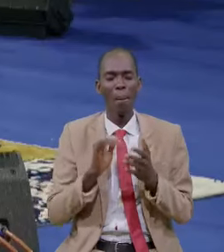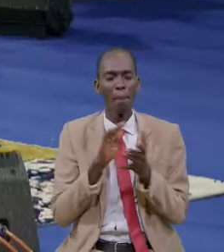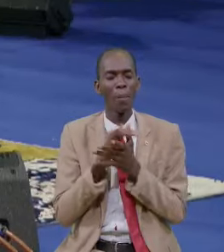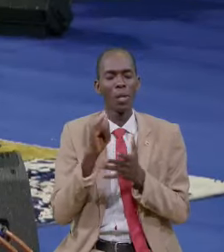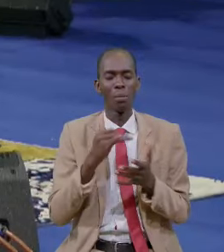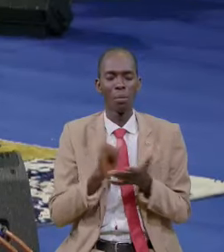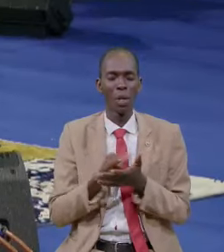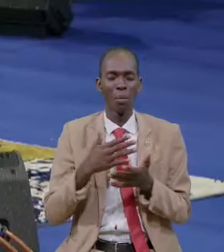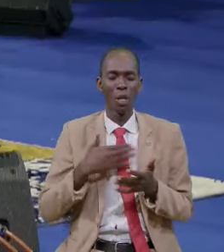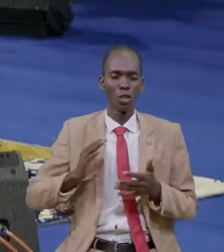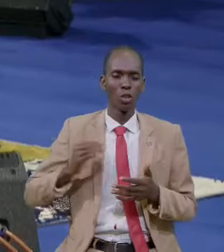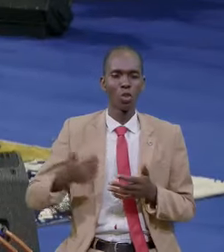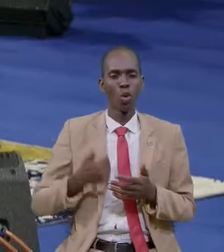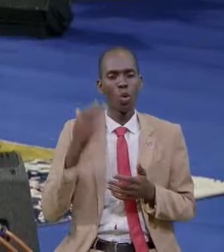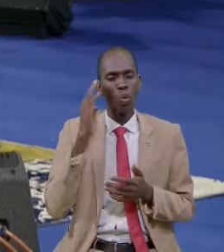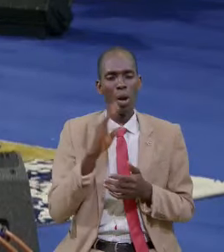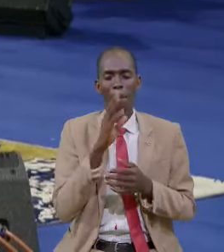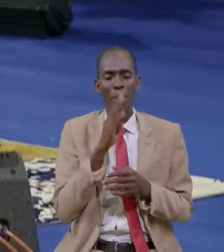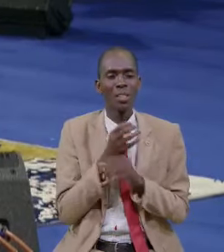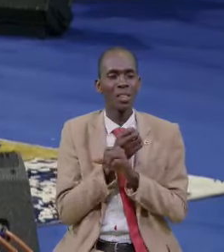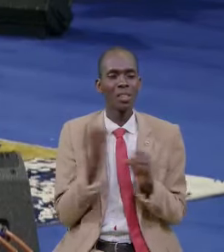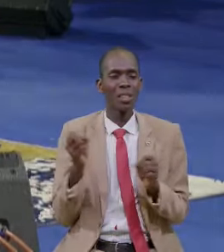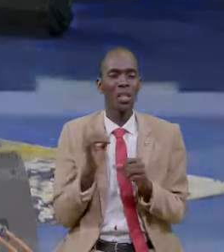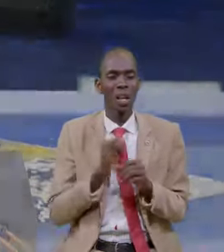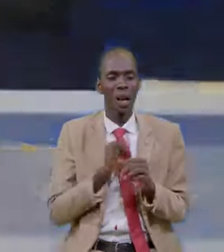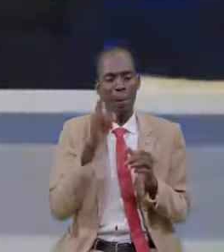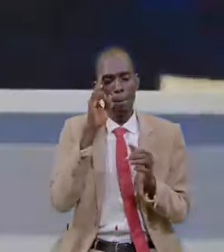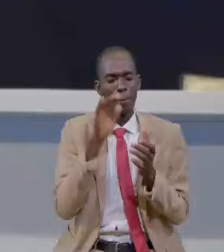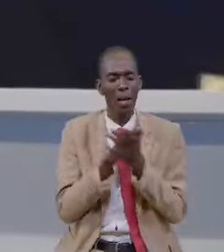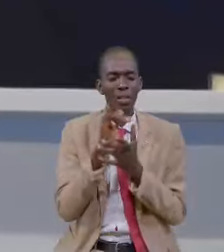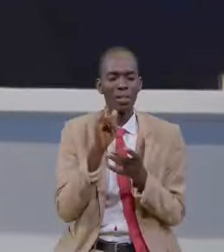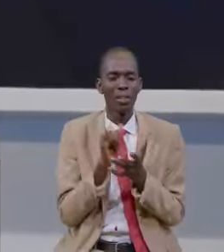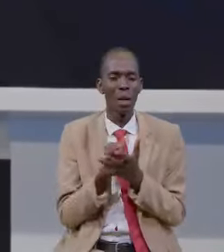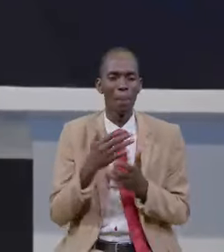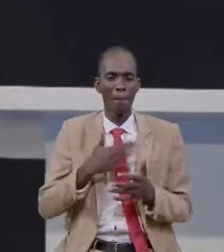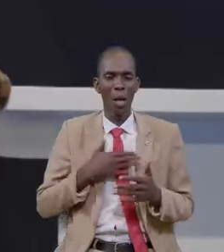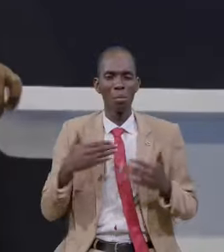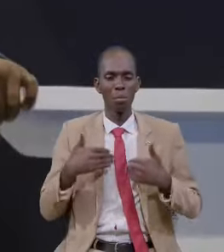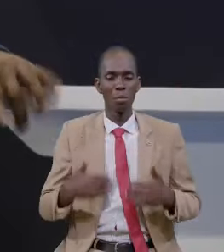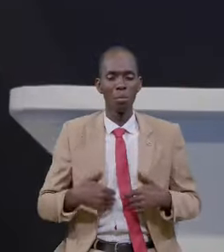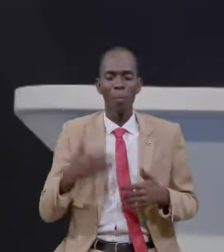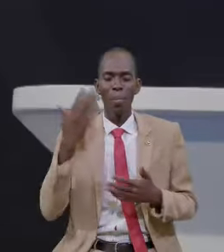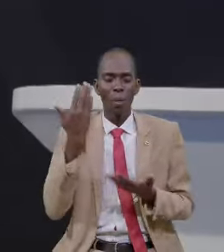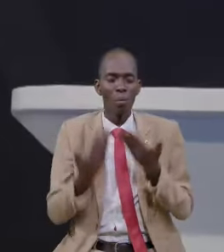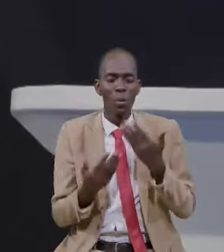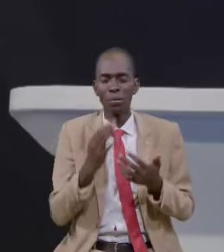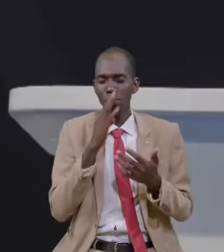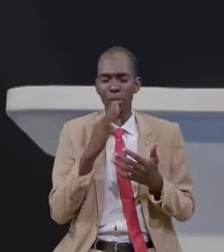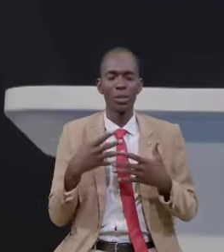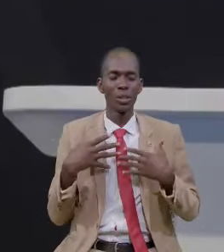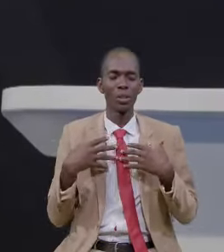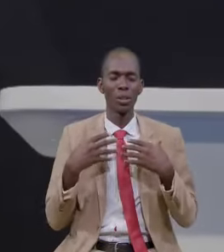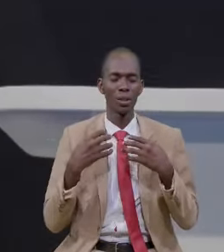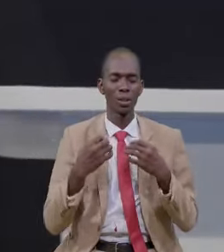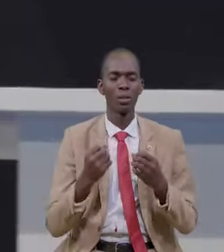be saved. He is the savior. I believe my body will be healed because he is the healer. As he spake